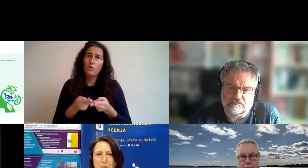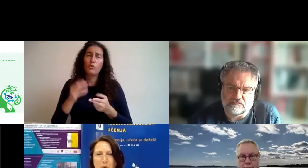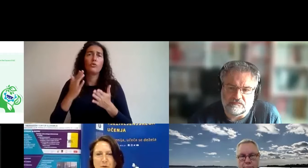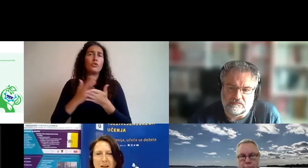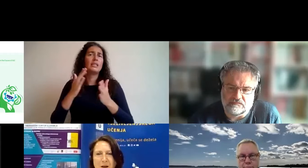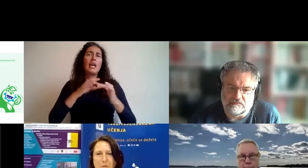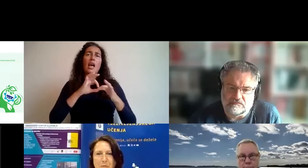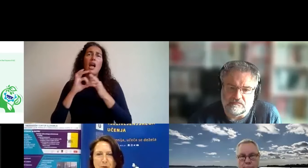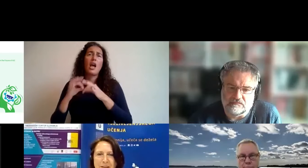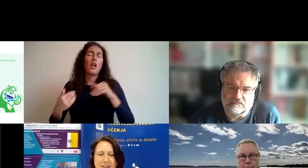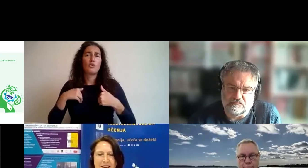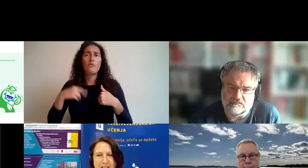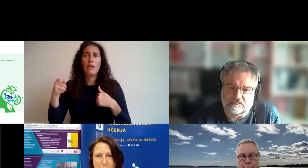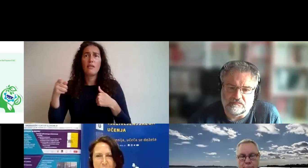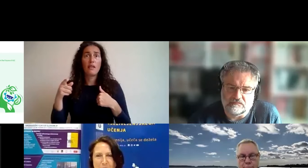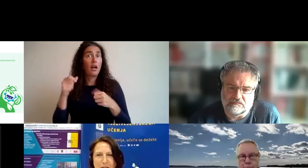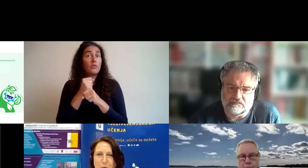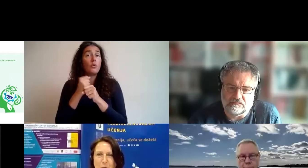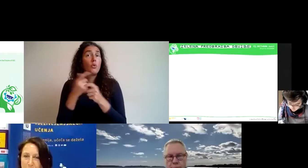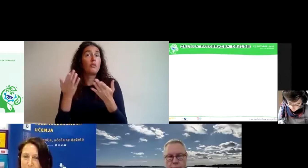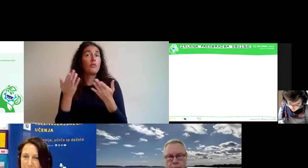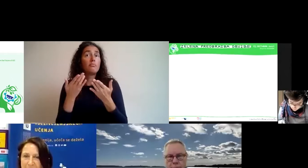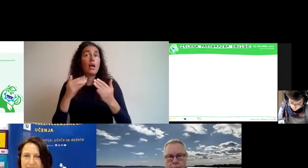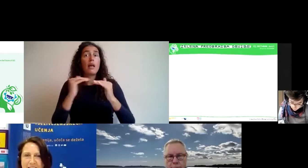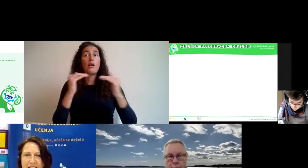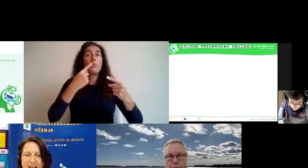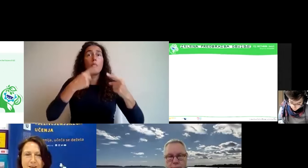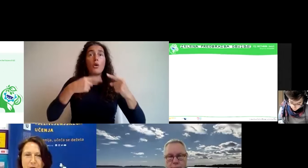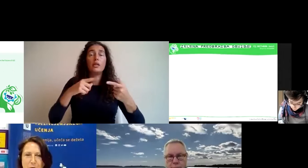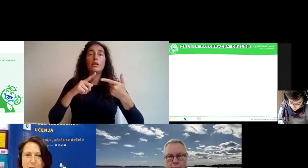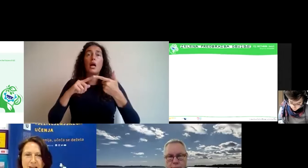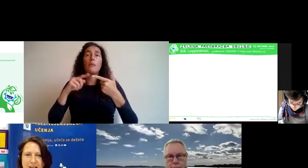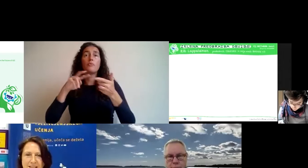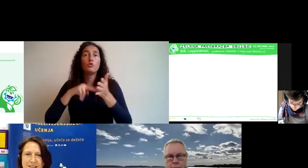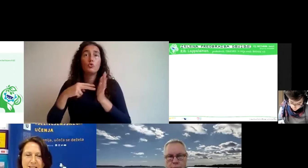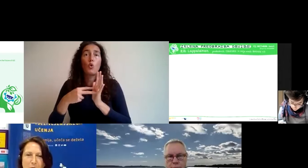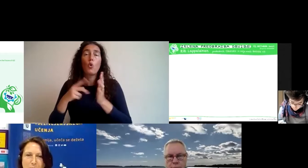life. He works at the level of policy, profession, practice.